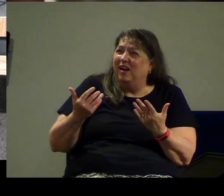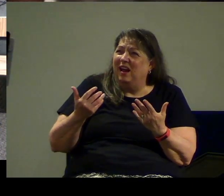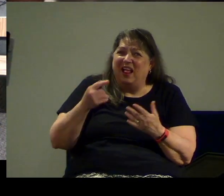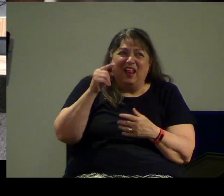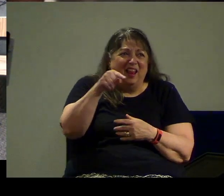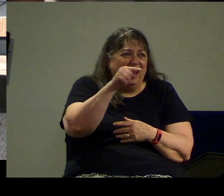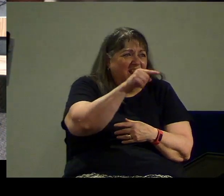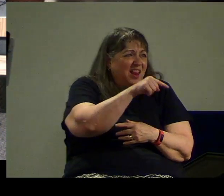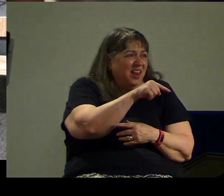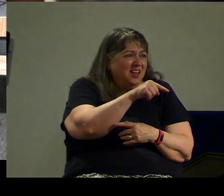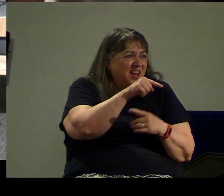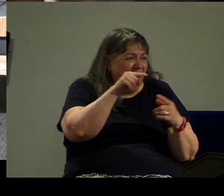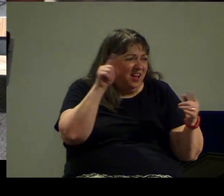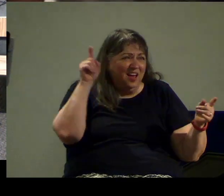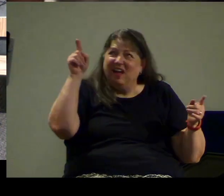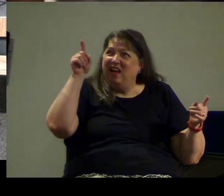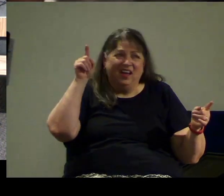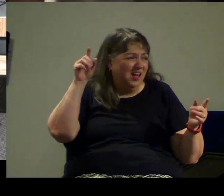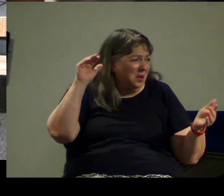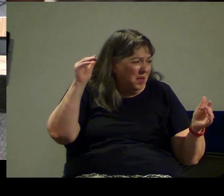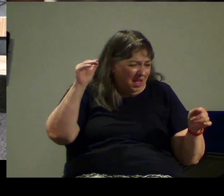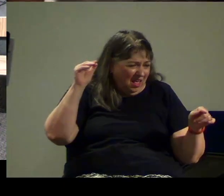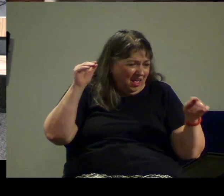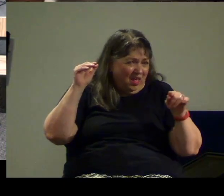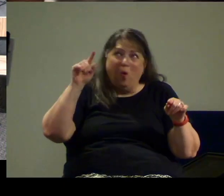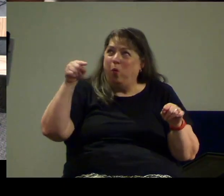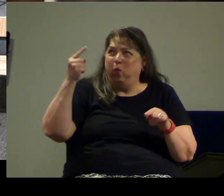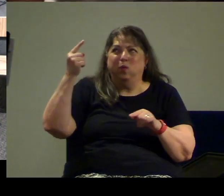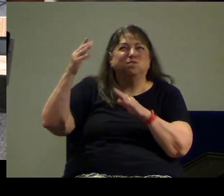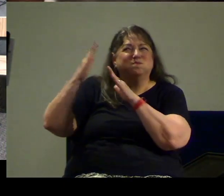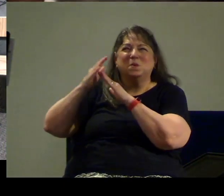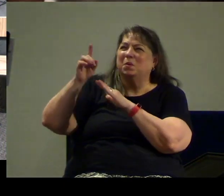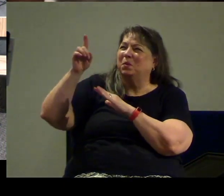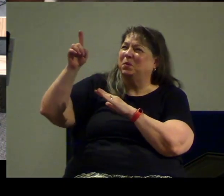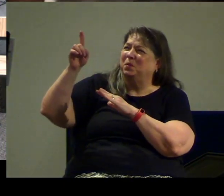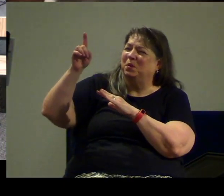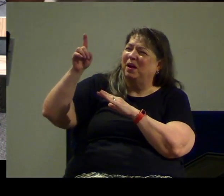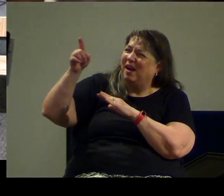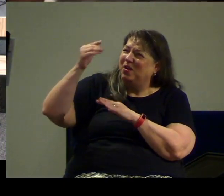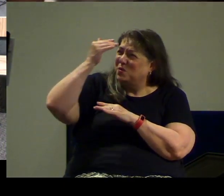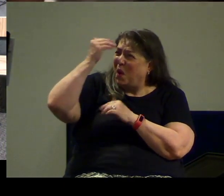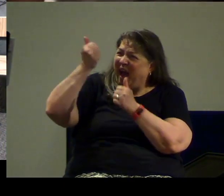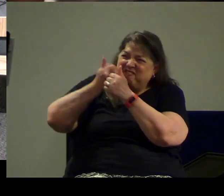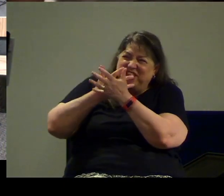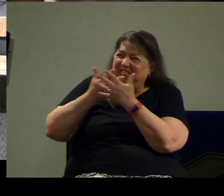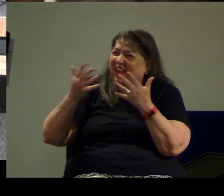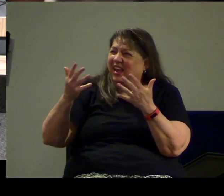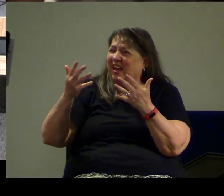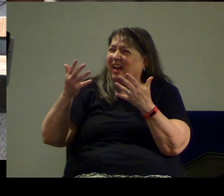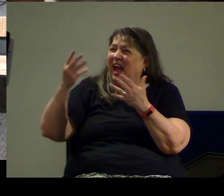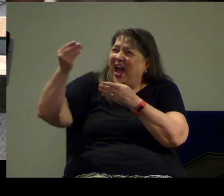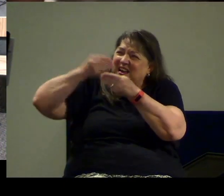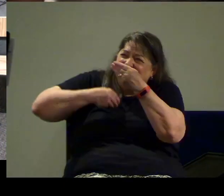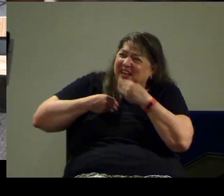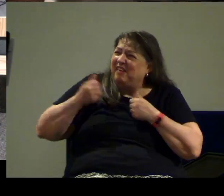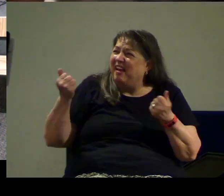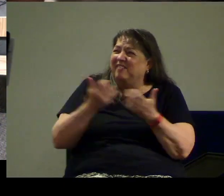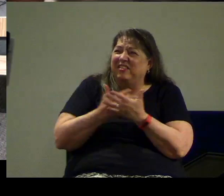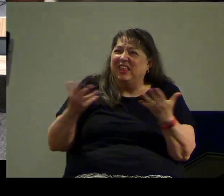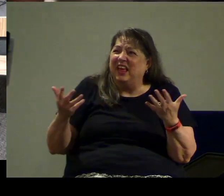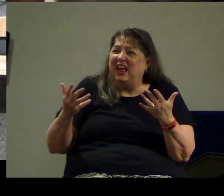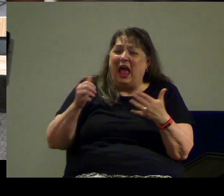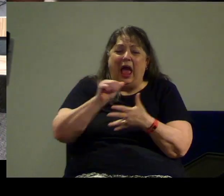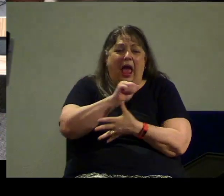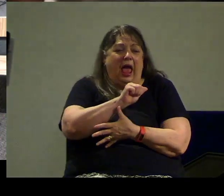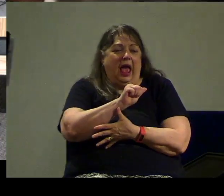I be in when I need wisdom and guidance than God, who is all-knowing, all-sufficient? He's everything. He's the Alpha and